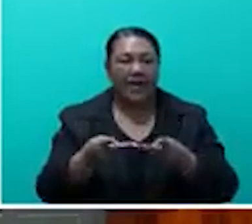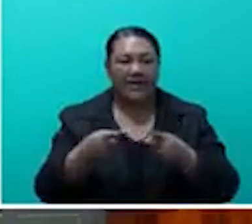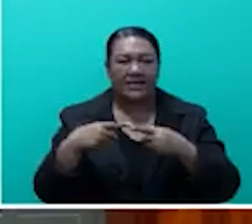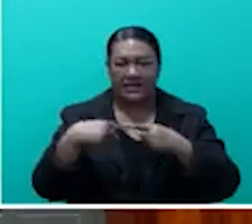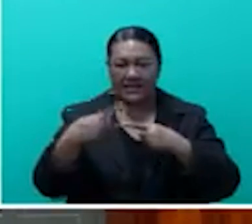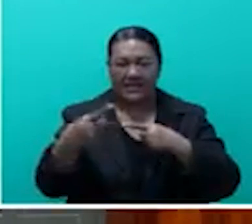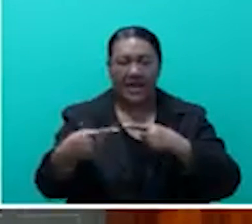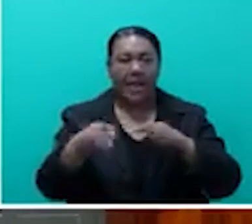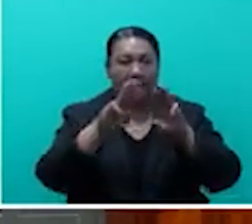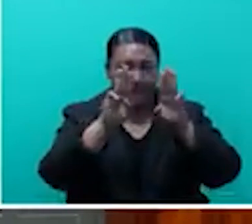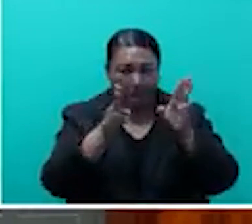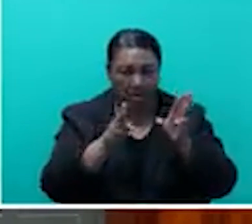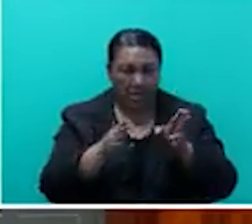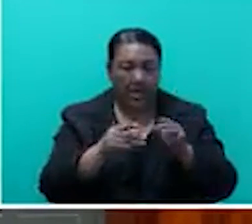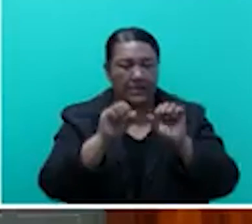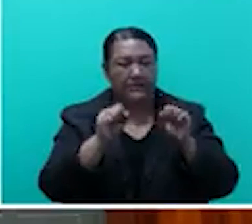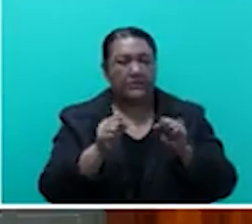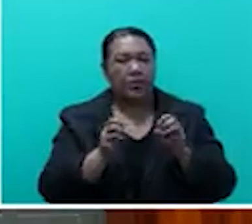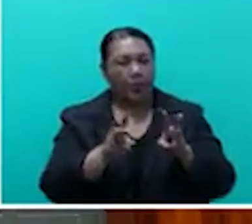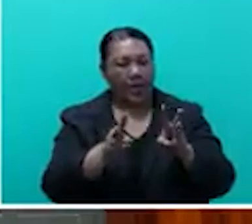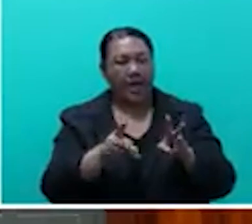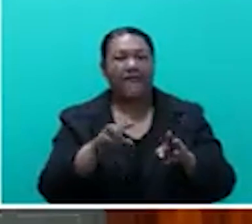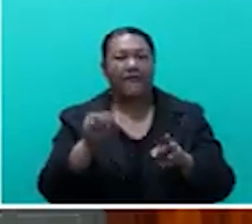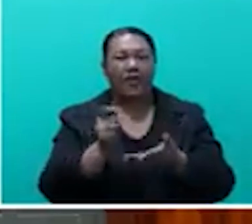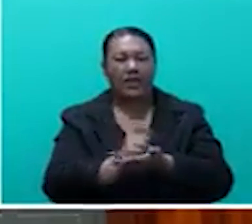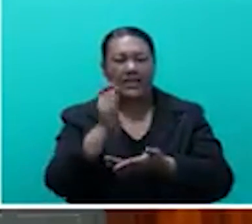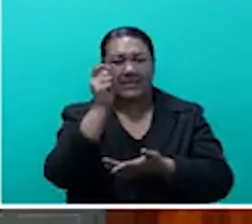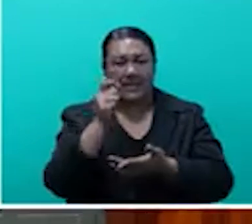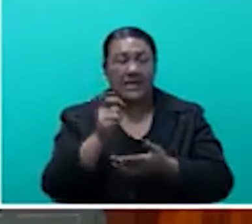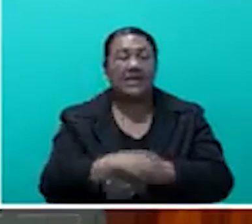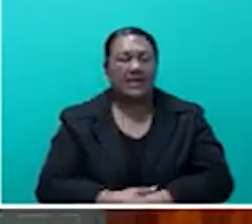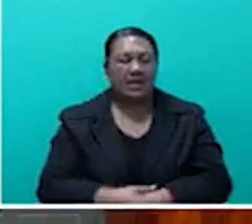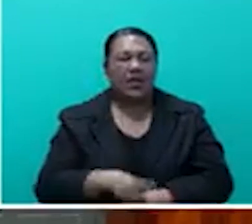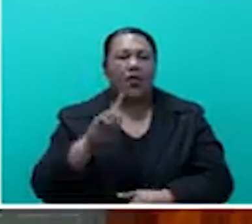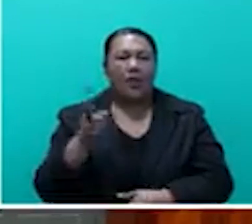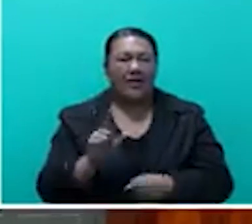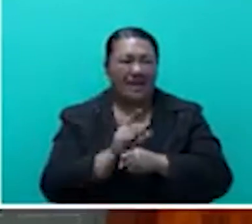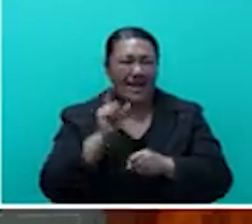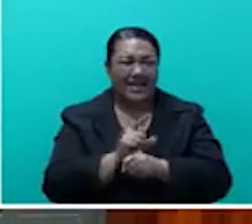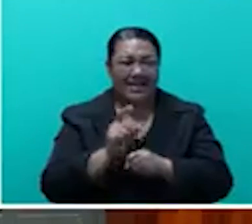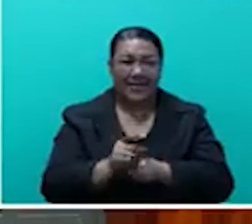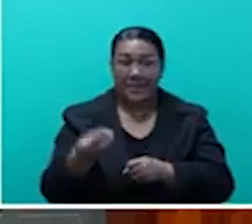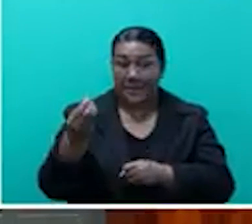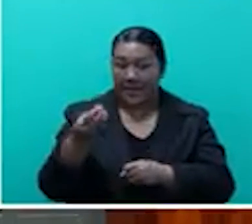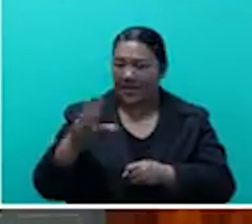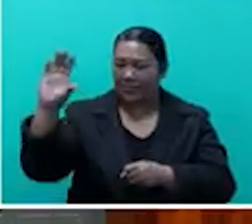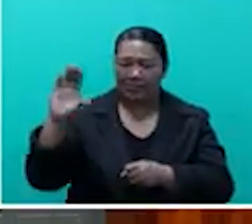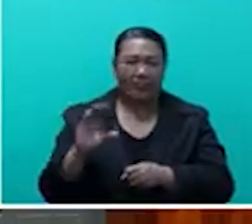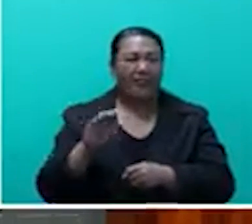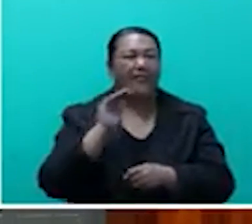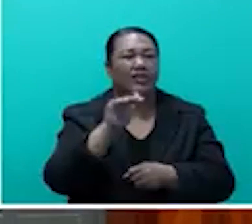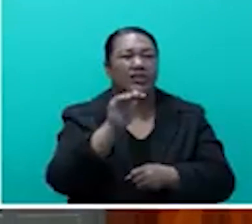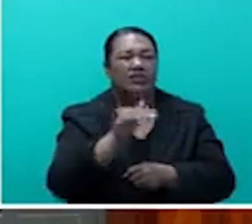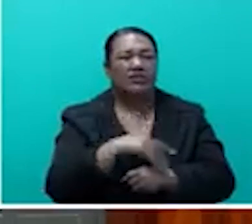model for tertiary education, creating a revolving fund for future students